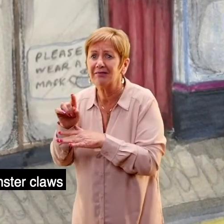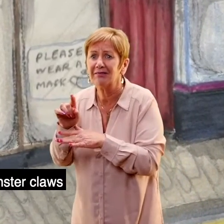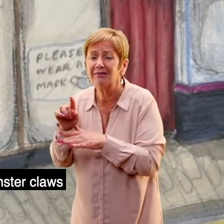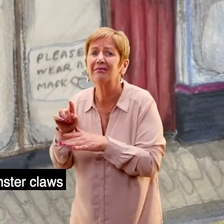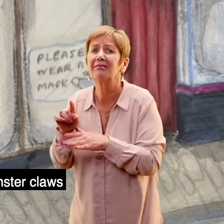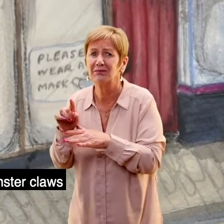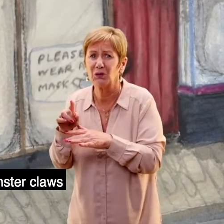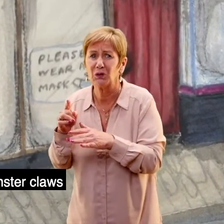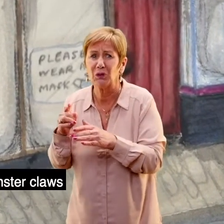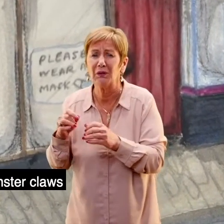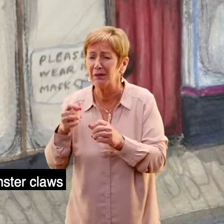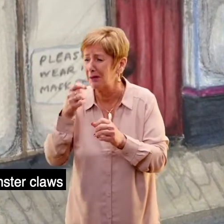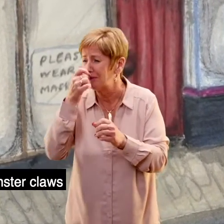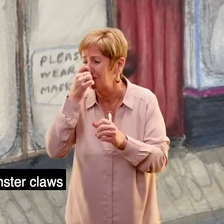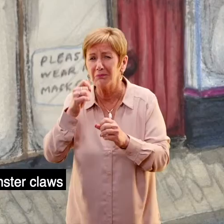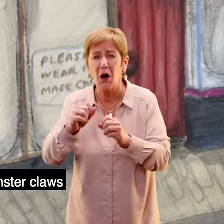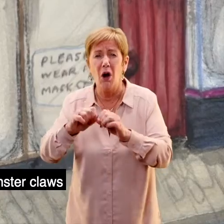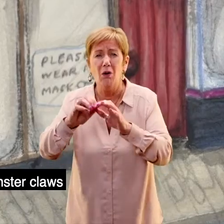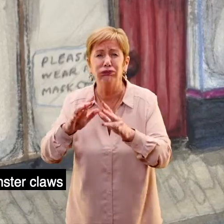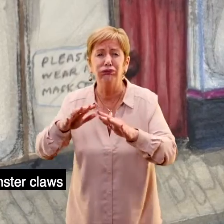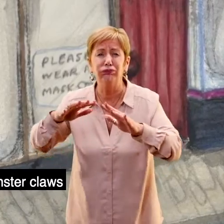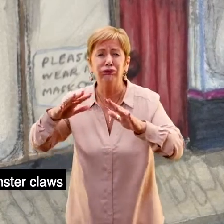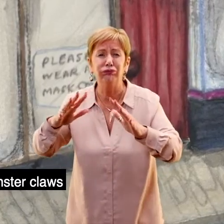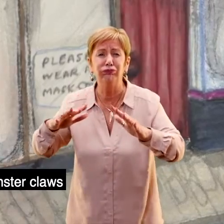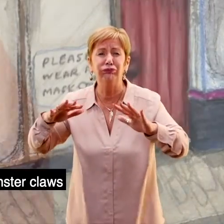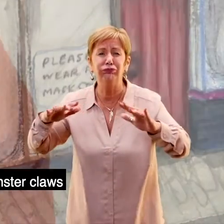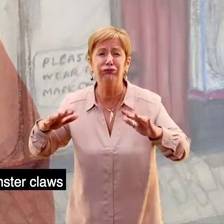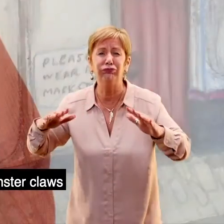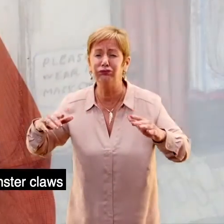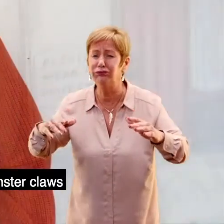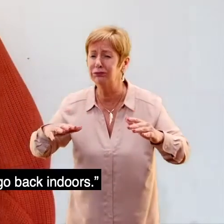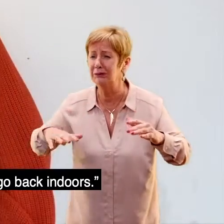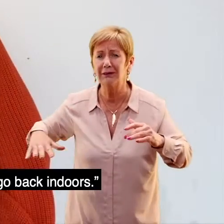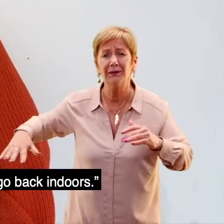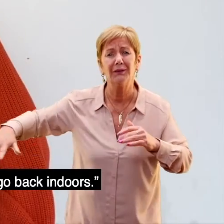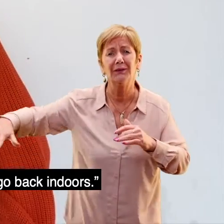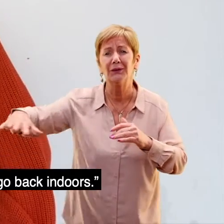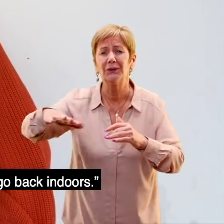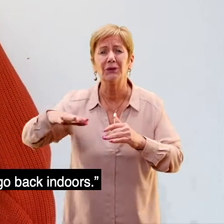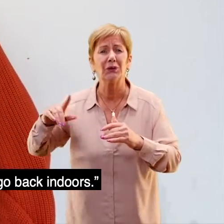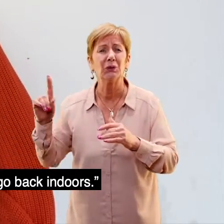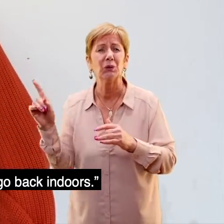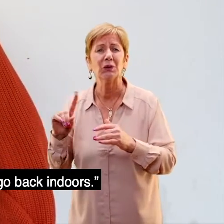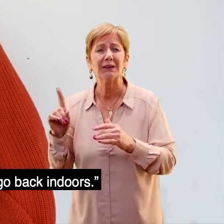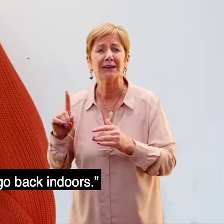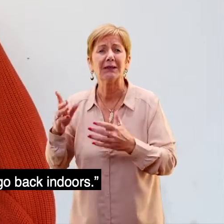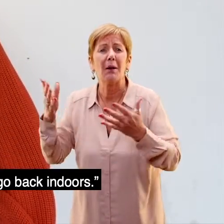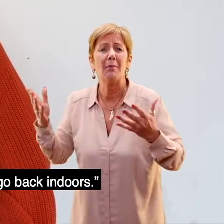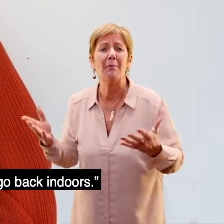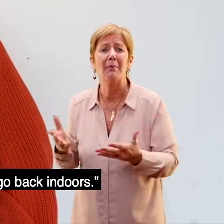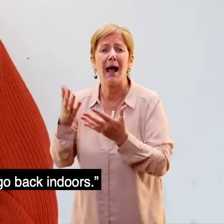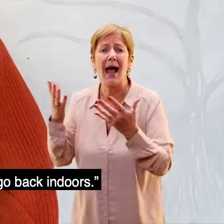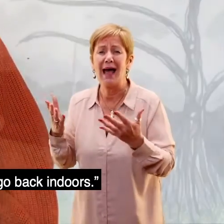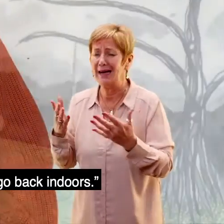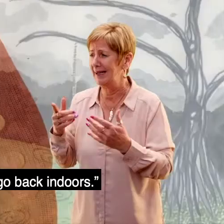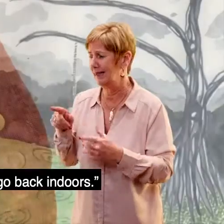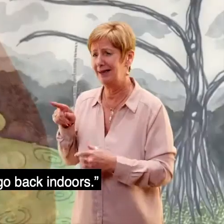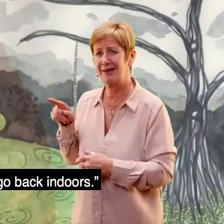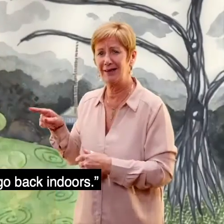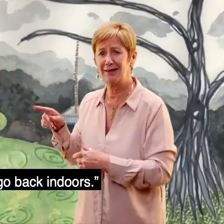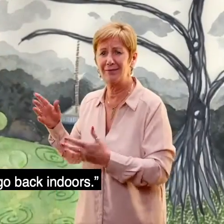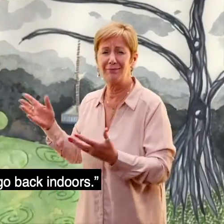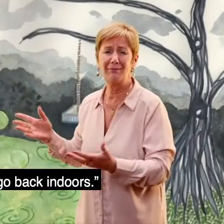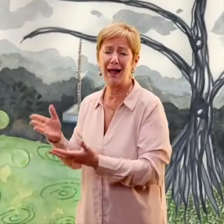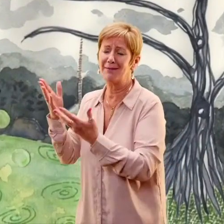Always remember to wash monster claws when you return from your task and go back